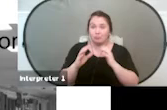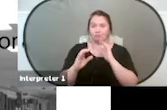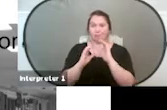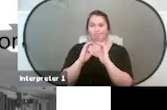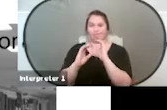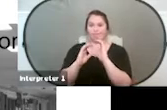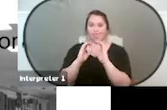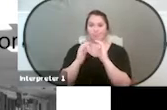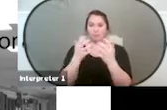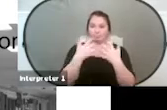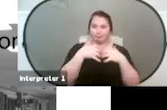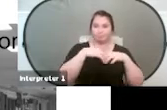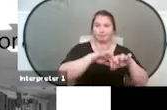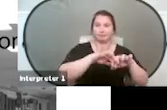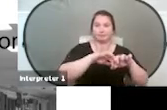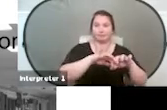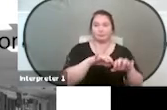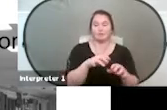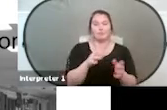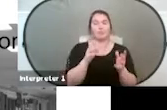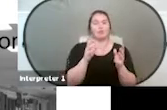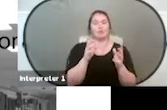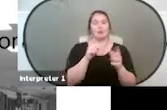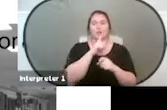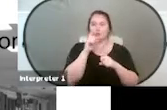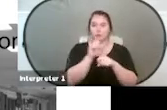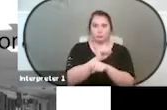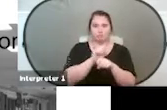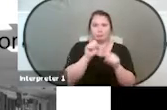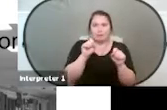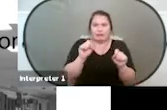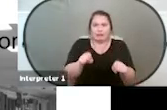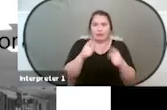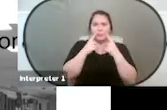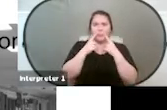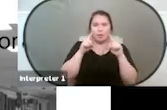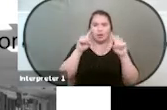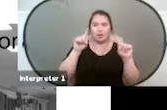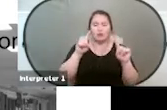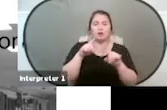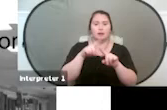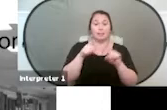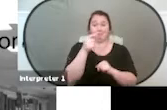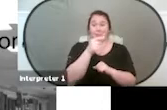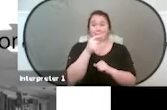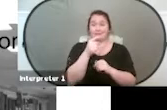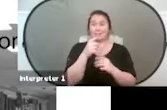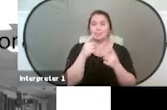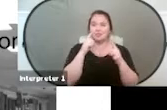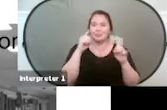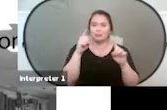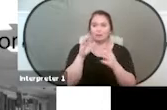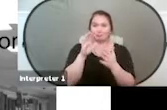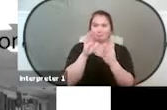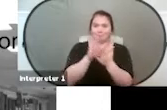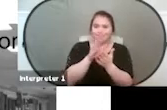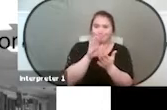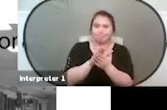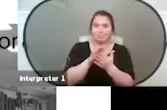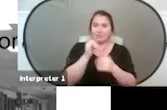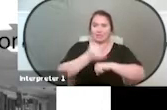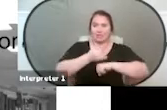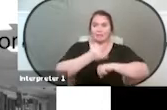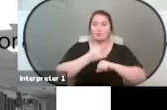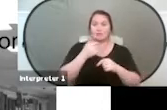collaboration. It absolutely can be done. This is a very successful academic campus. And so there's a high